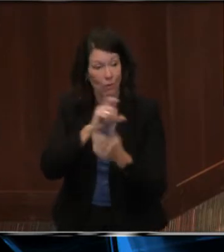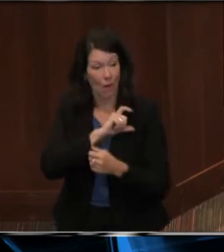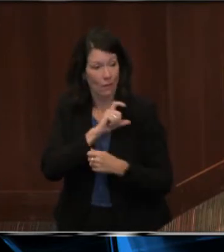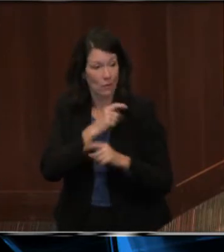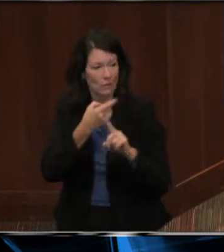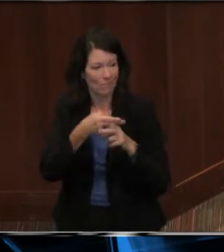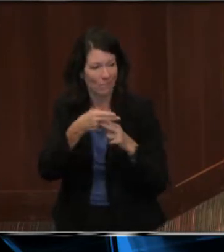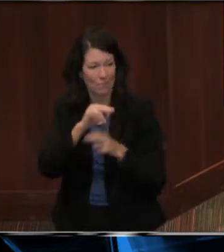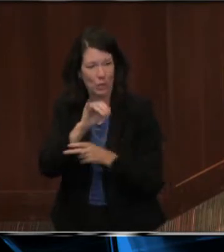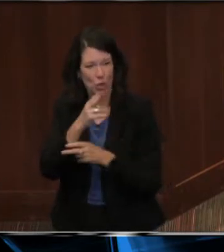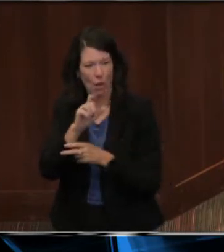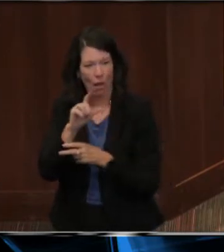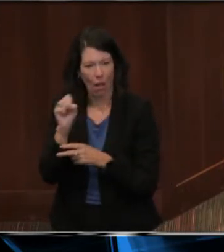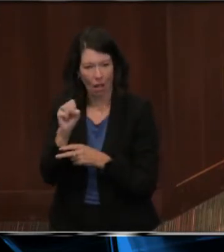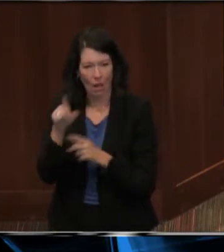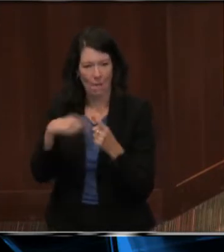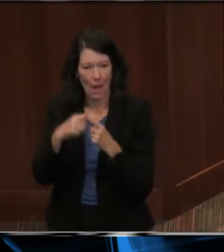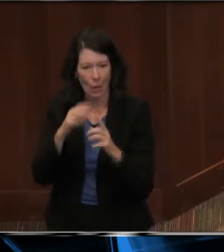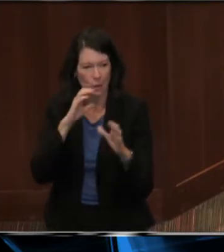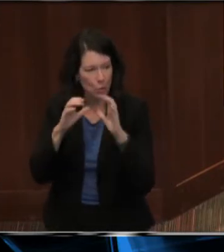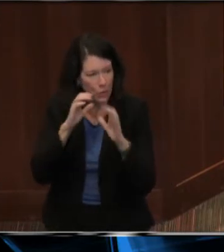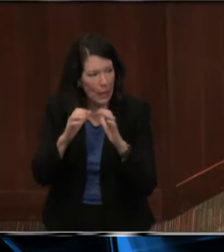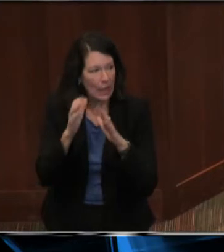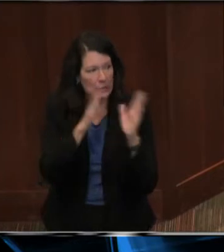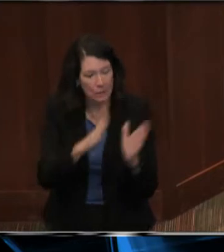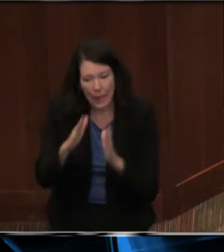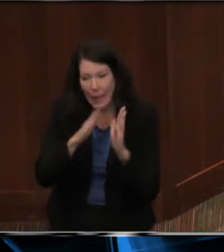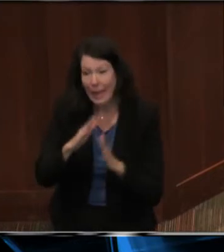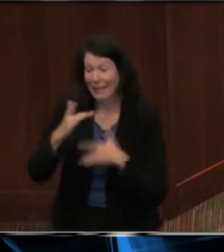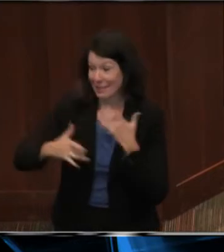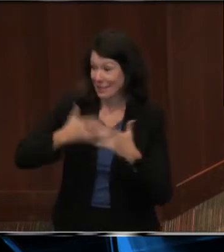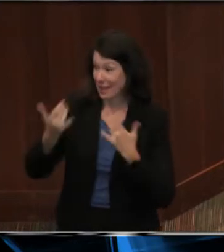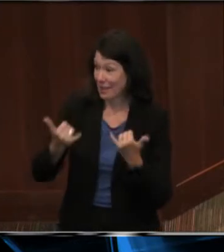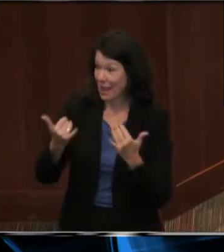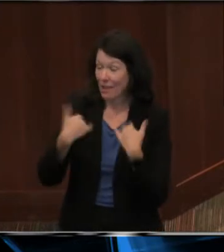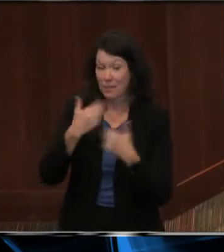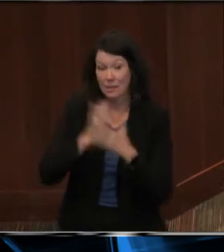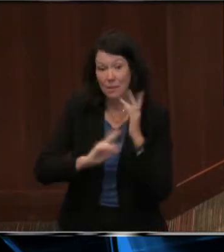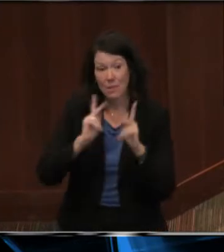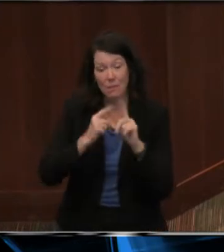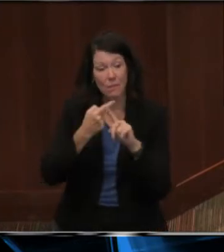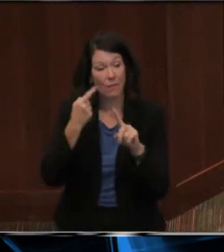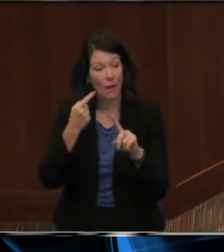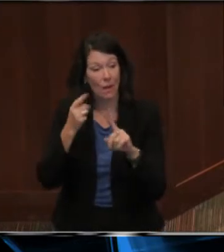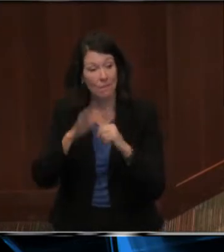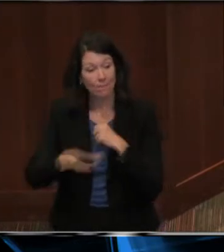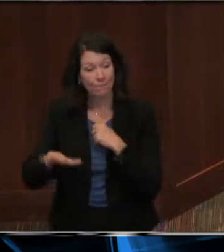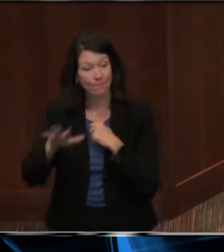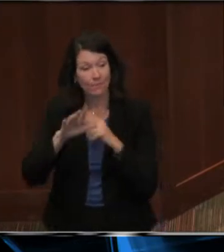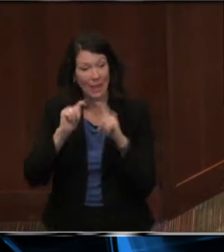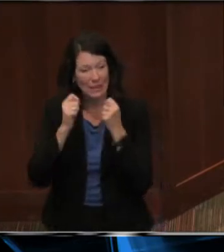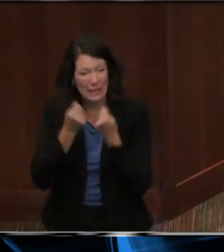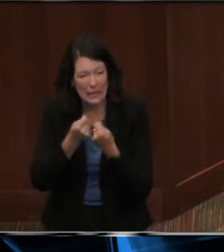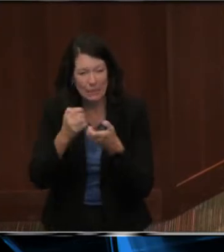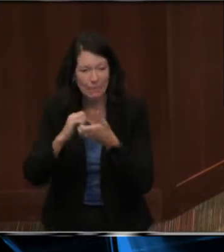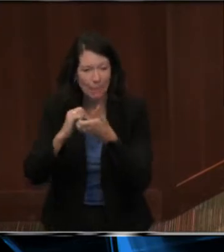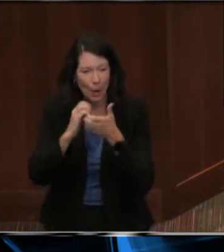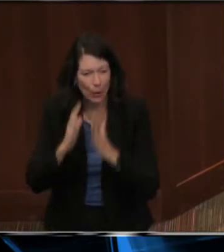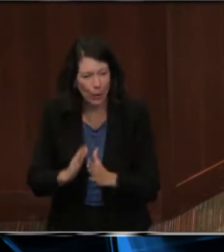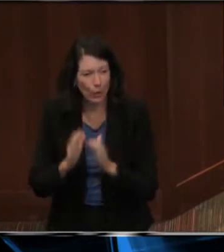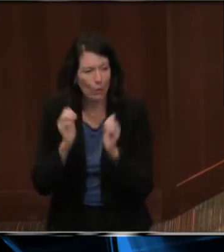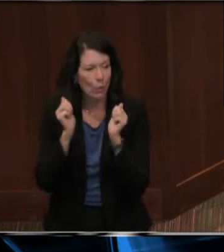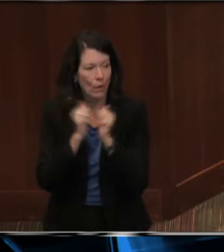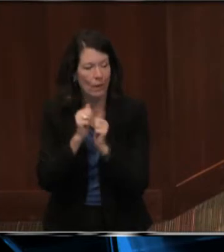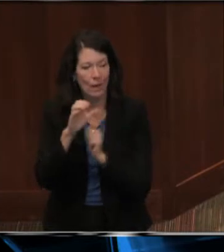on the communication strategy. And what's really exciting today, too, we will have some members of our team, our partners with